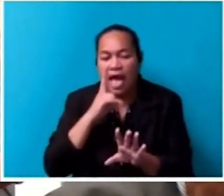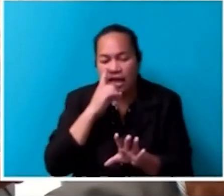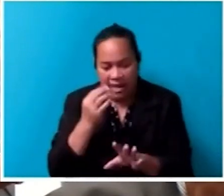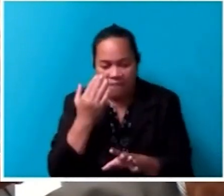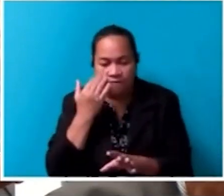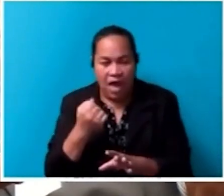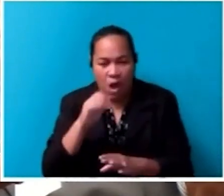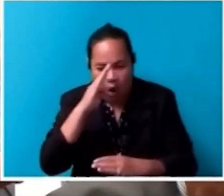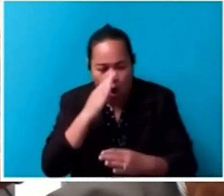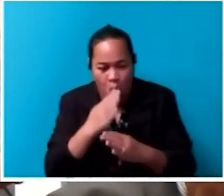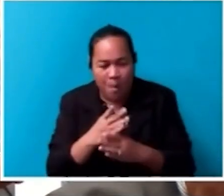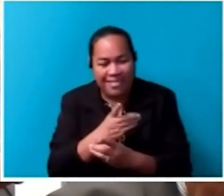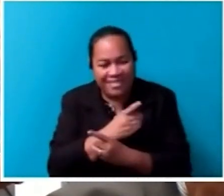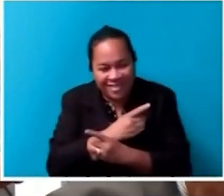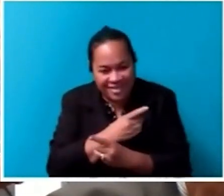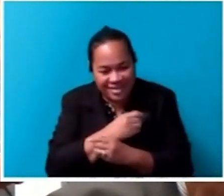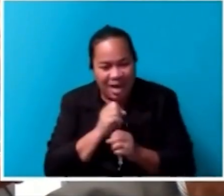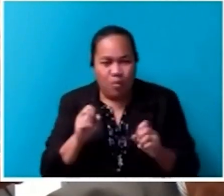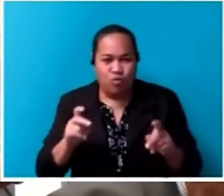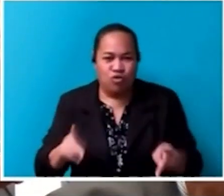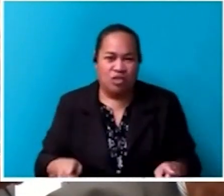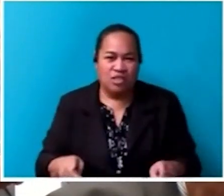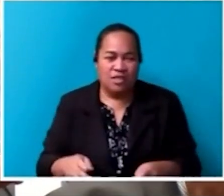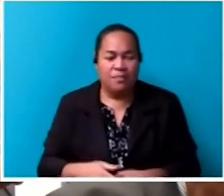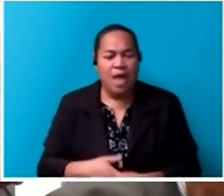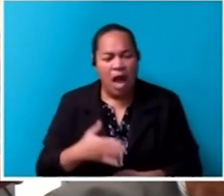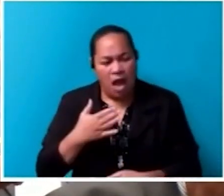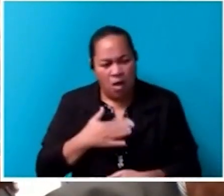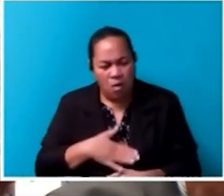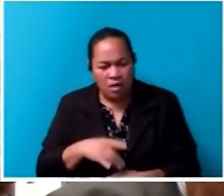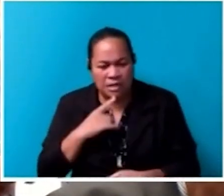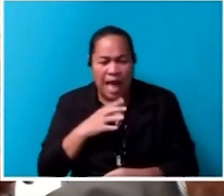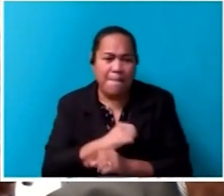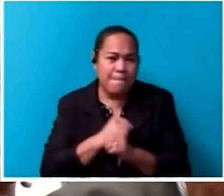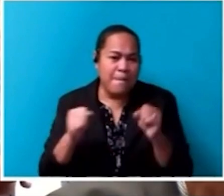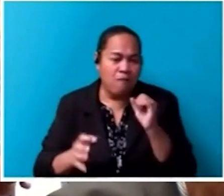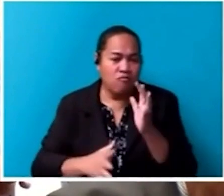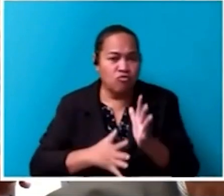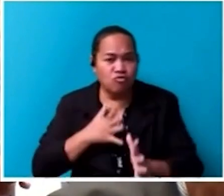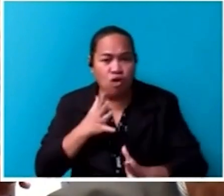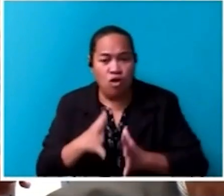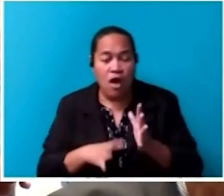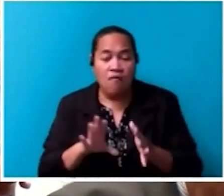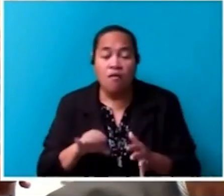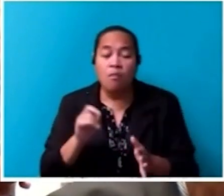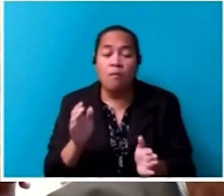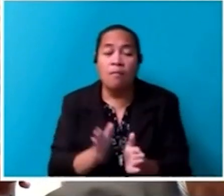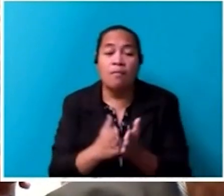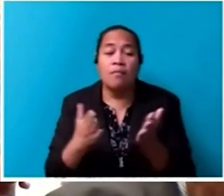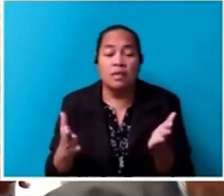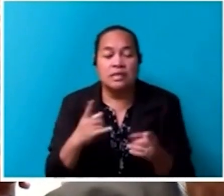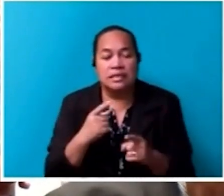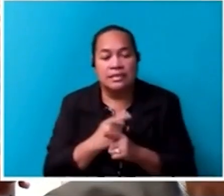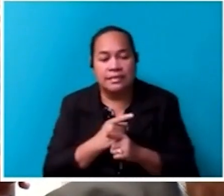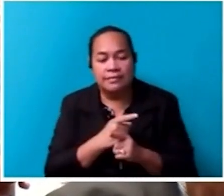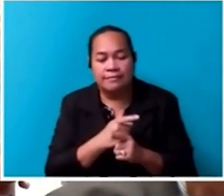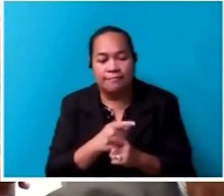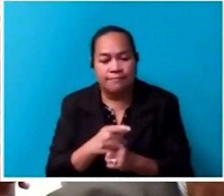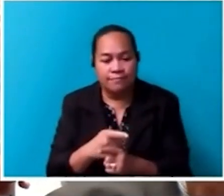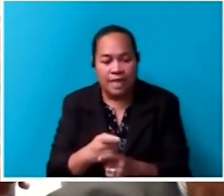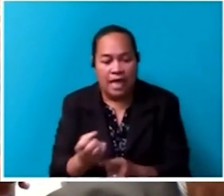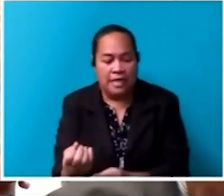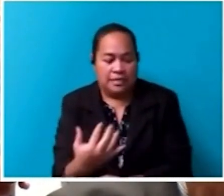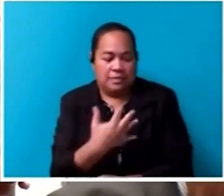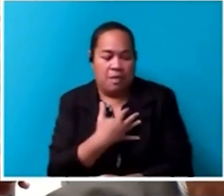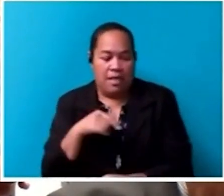opportunity. Allow me, Honourable Speaker, to reflect on a powerful story from the scripture that has guided and inspired